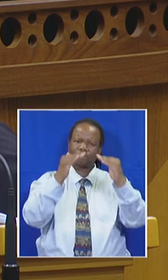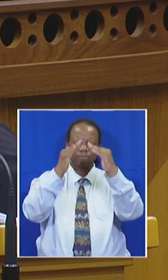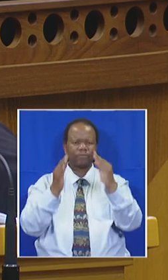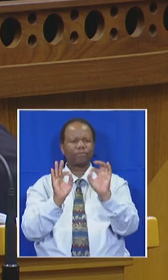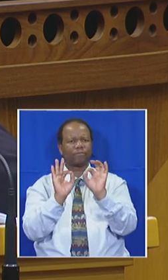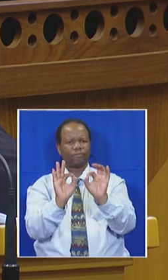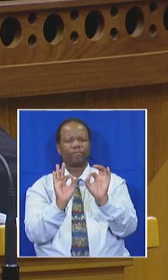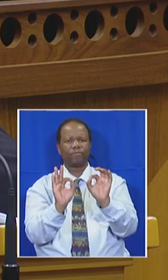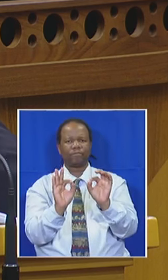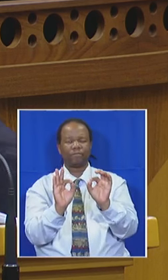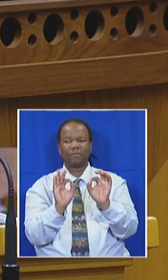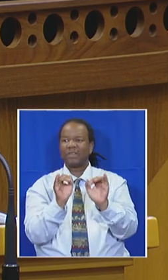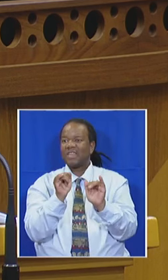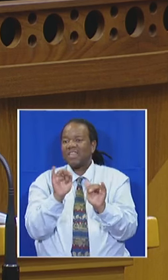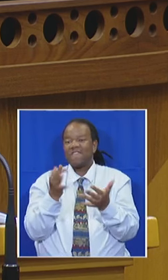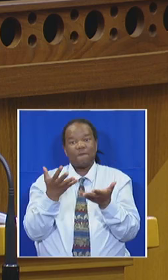ungadikibali siyeza.